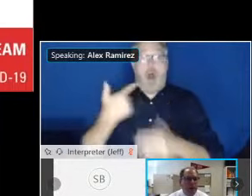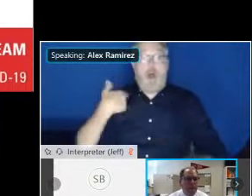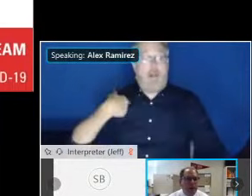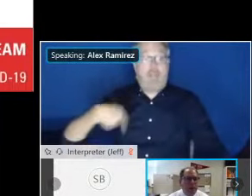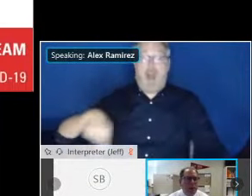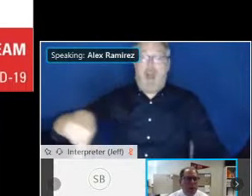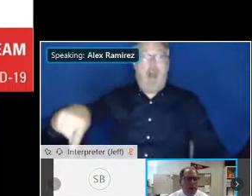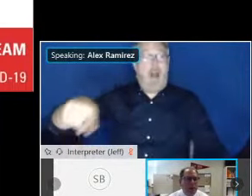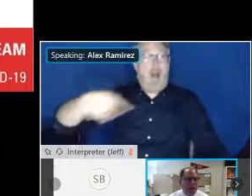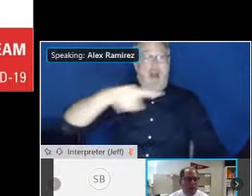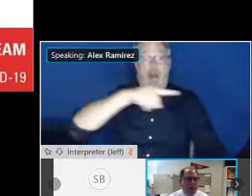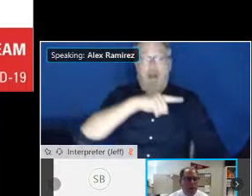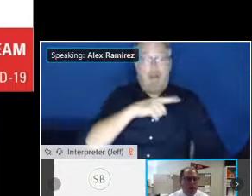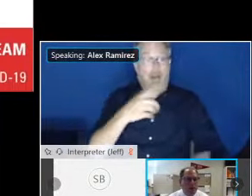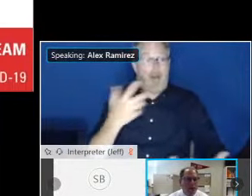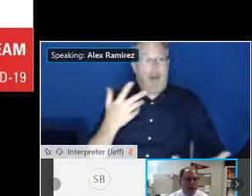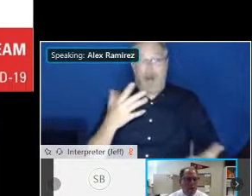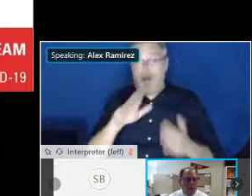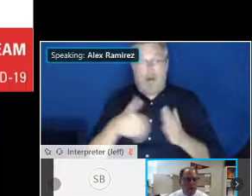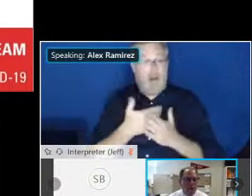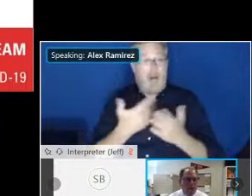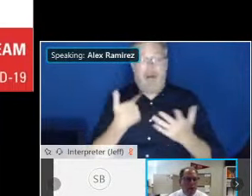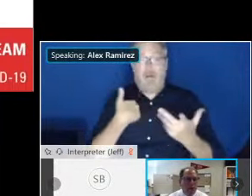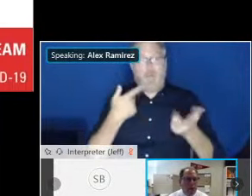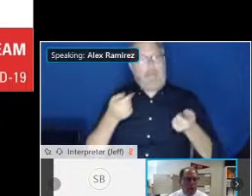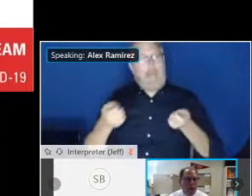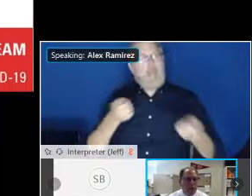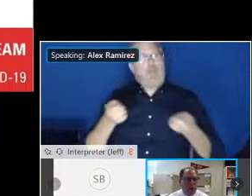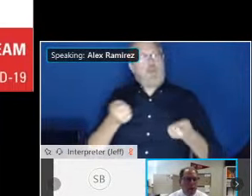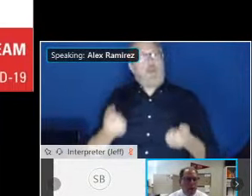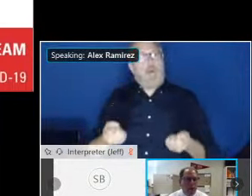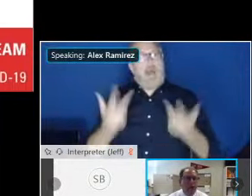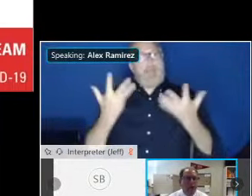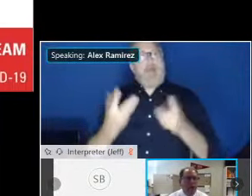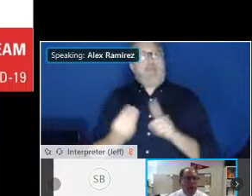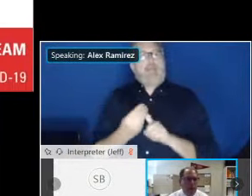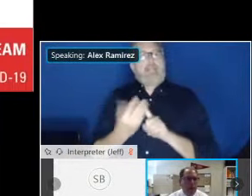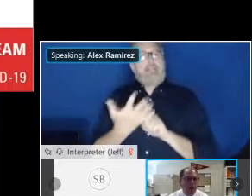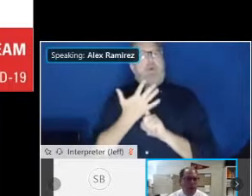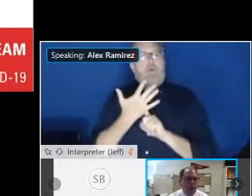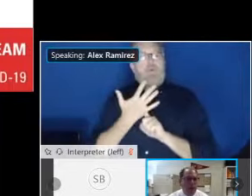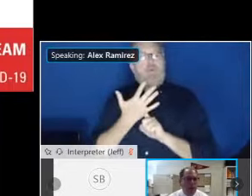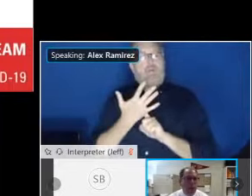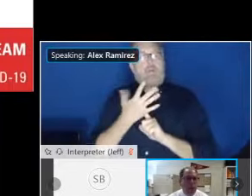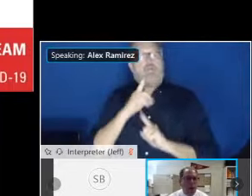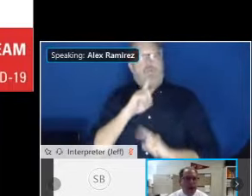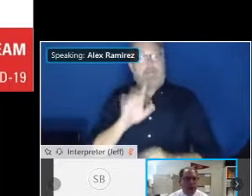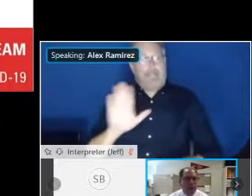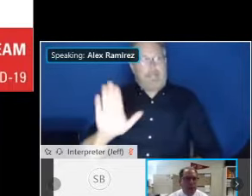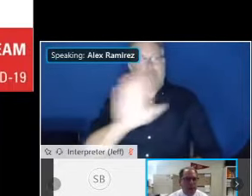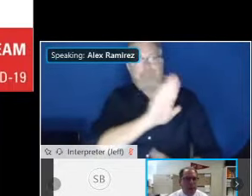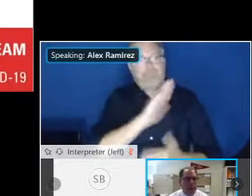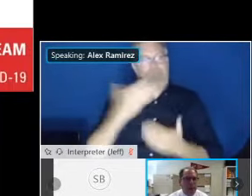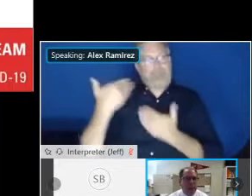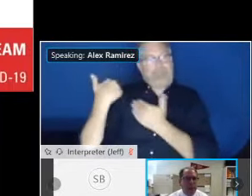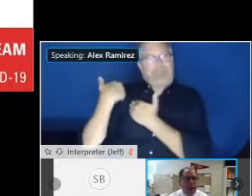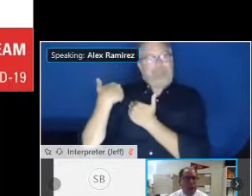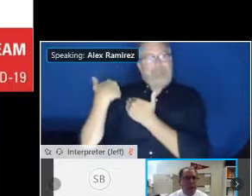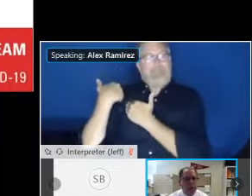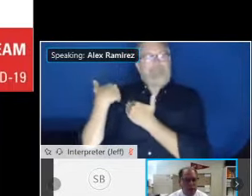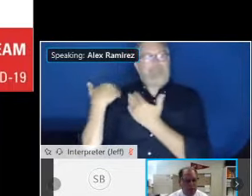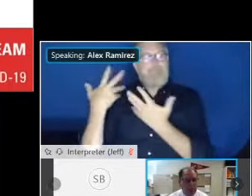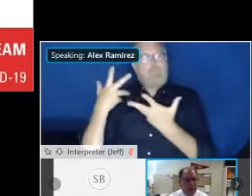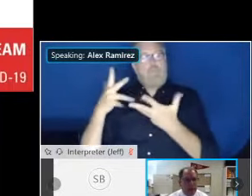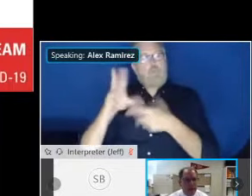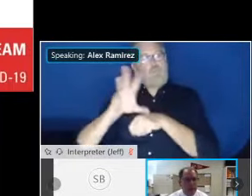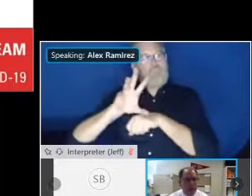really the ability to control our exposure. Okay. It is up to us to practice the things that